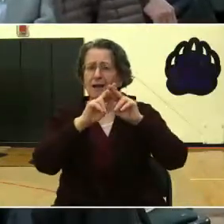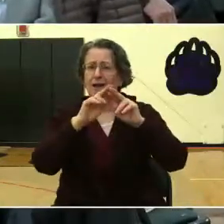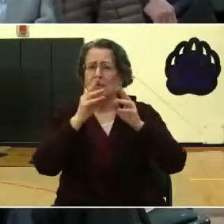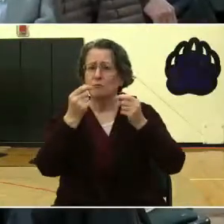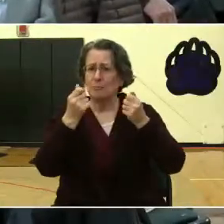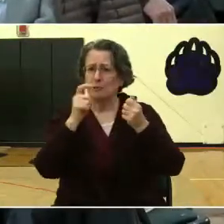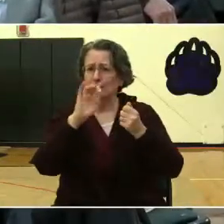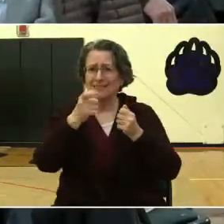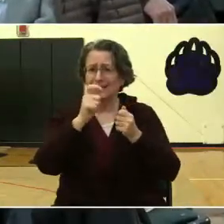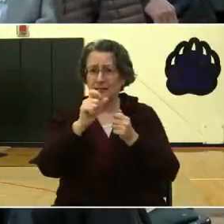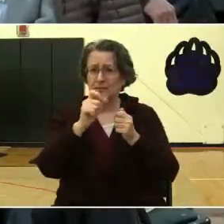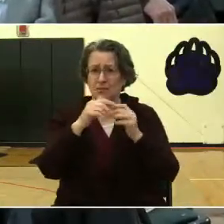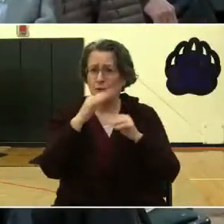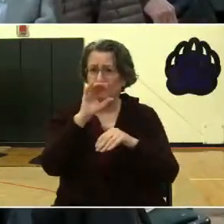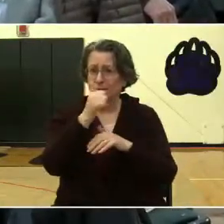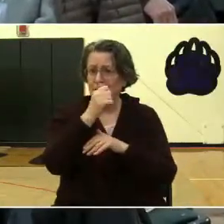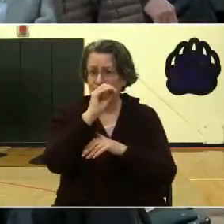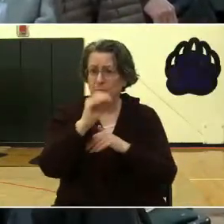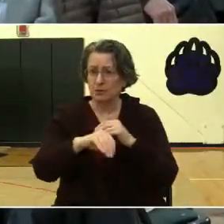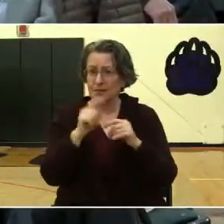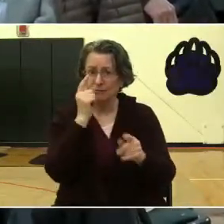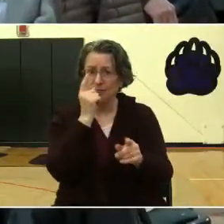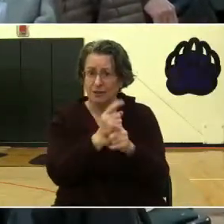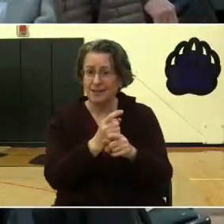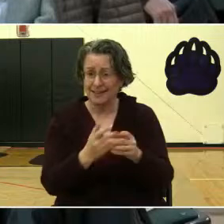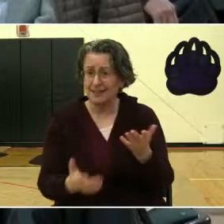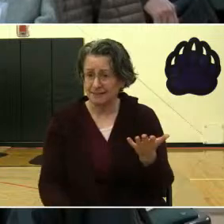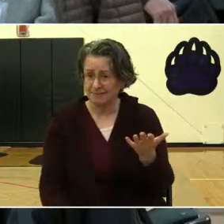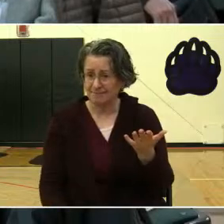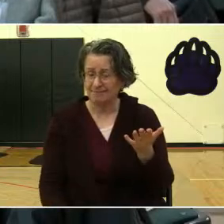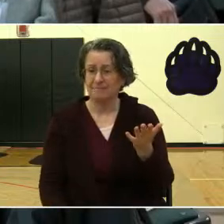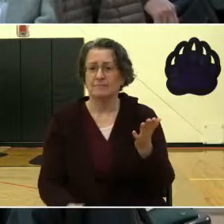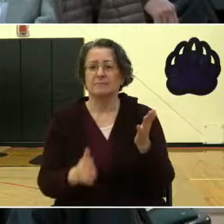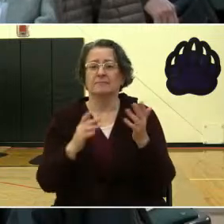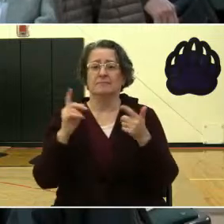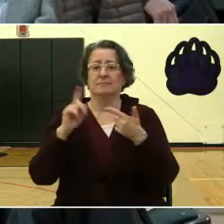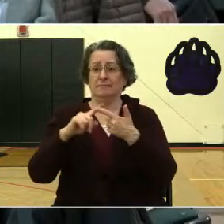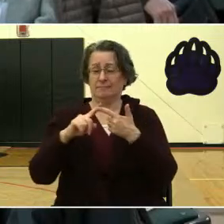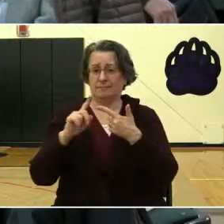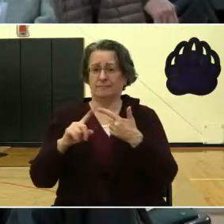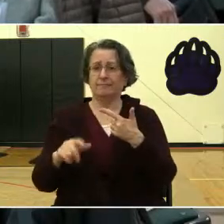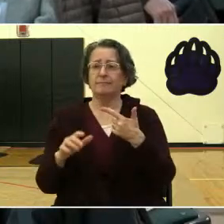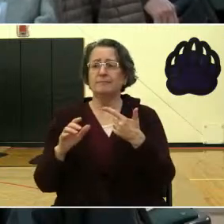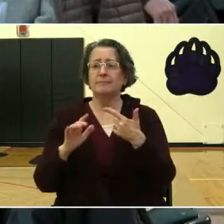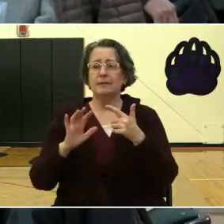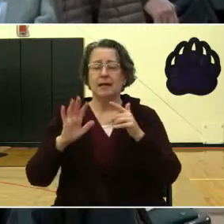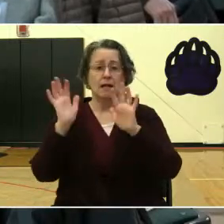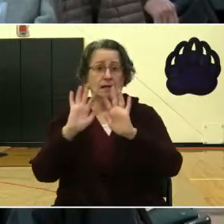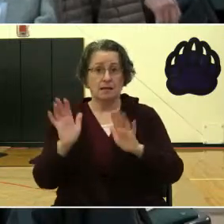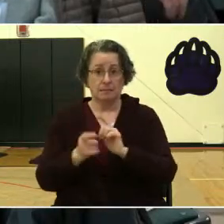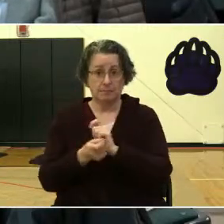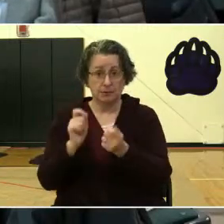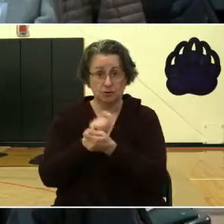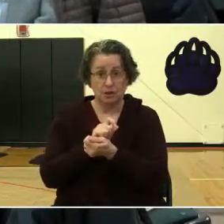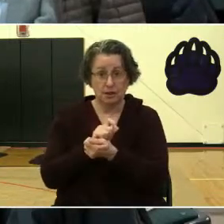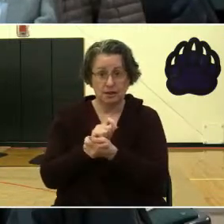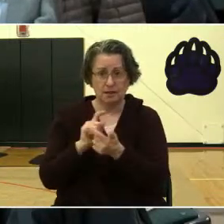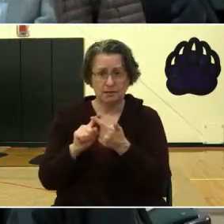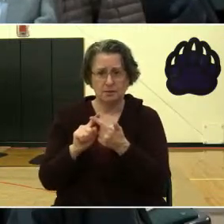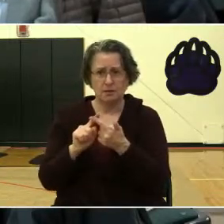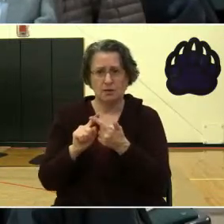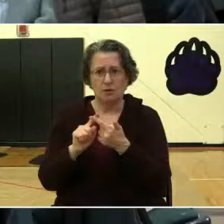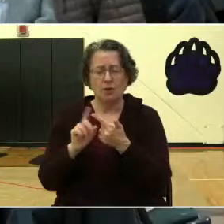say but um if that could be one of the things addressed also climate change is now is absolutely an